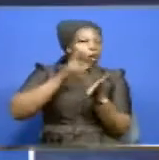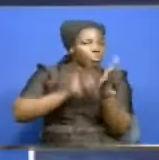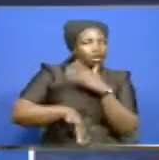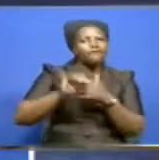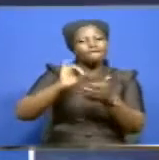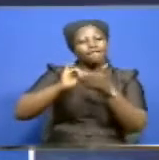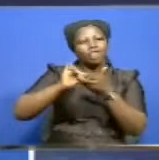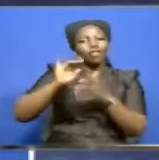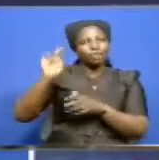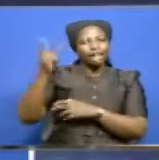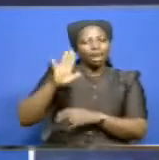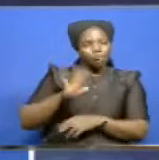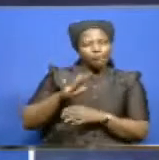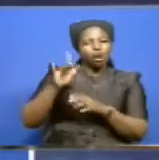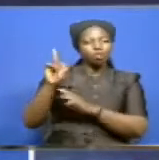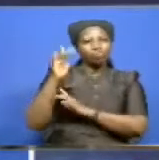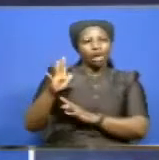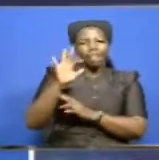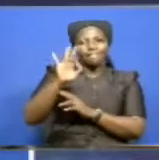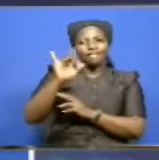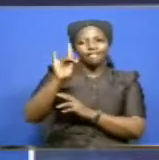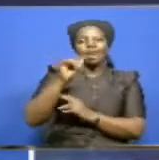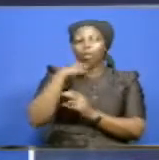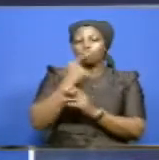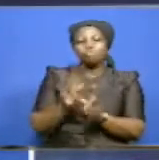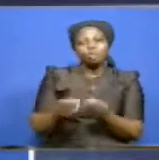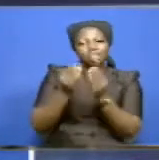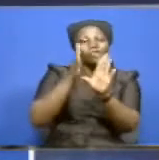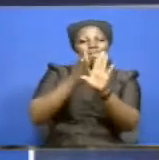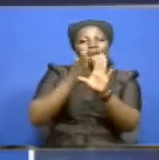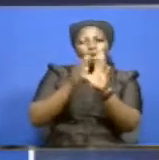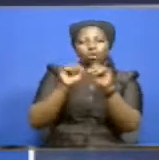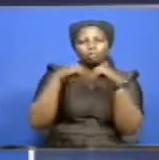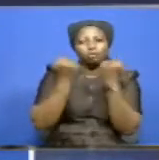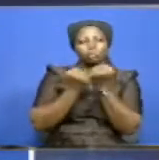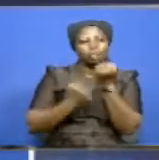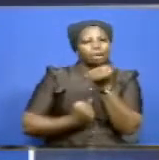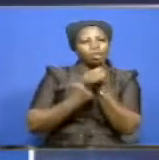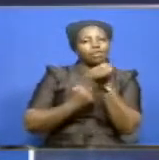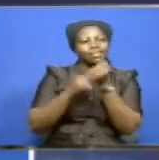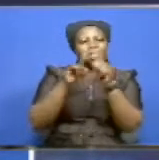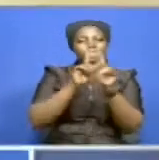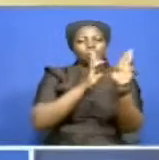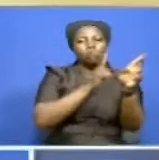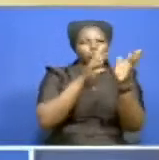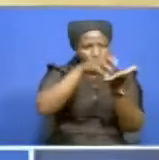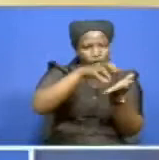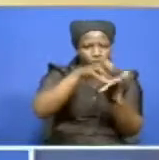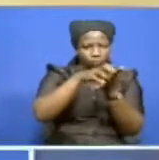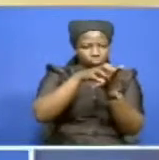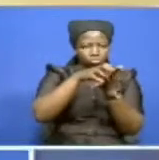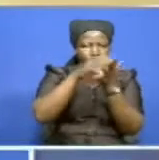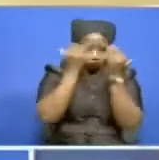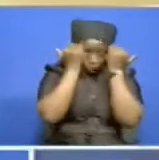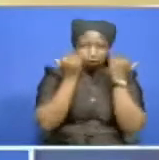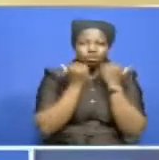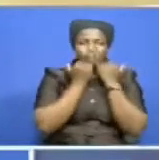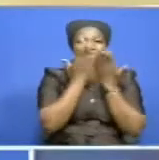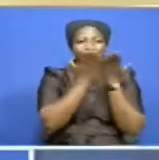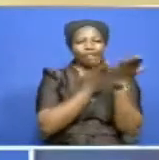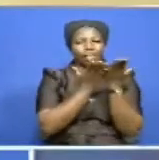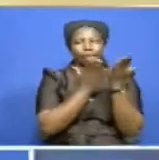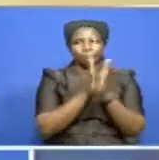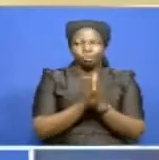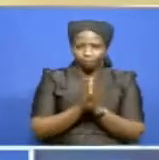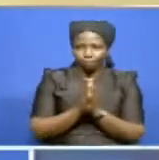Women Lawyers, FIDA, who offer psychosocial support and prosecution services. According to Dickson Okongo, an executive director from